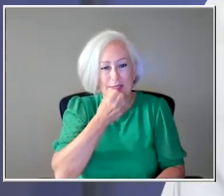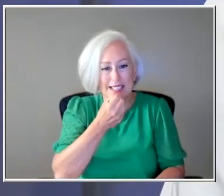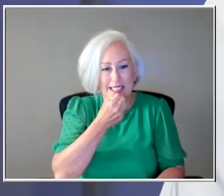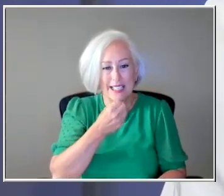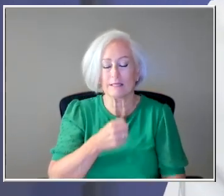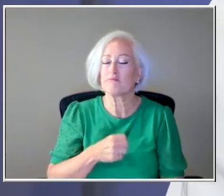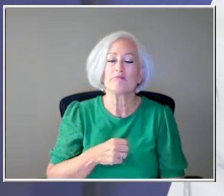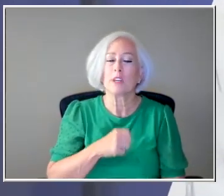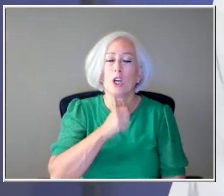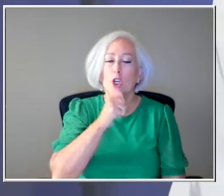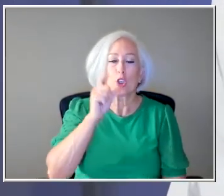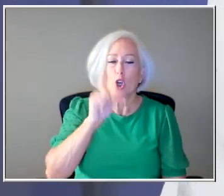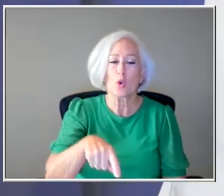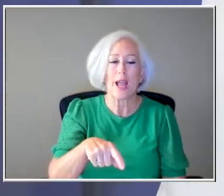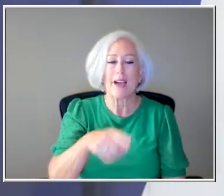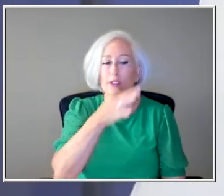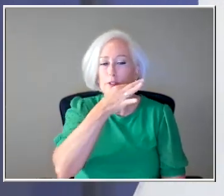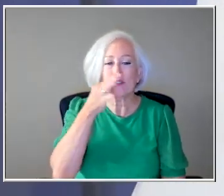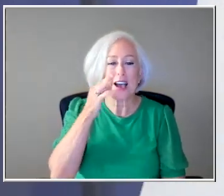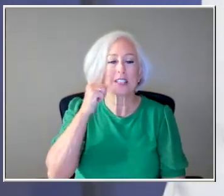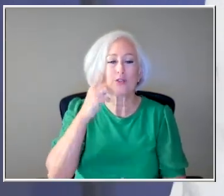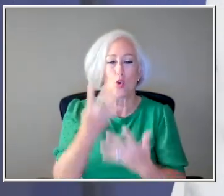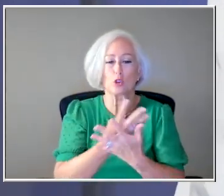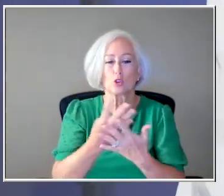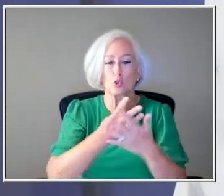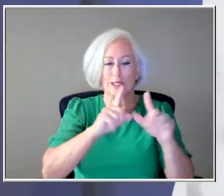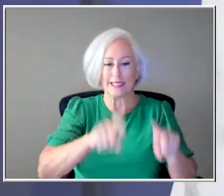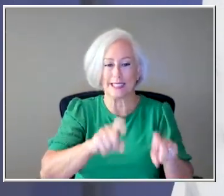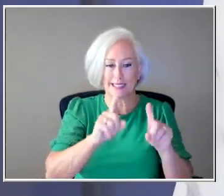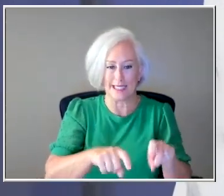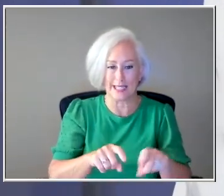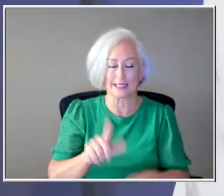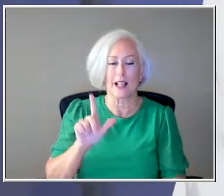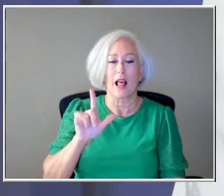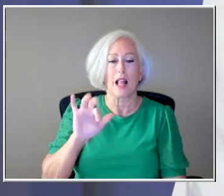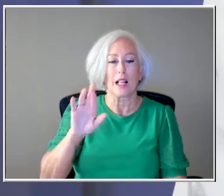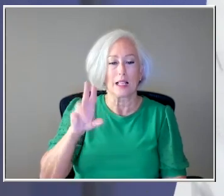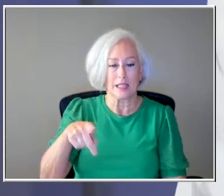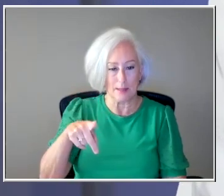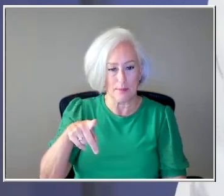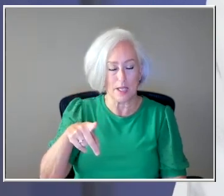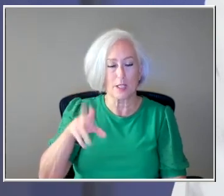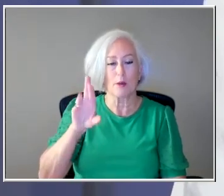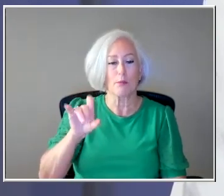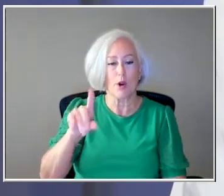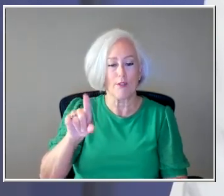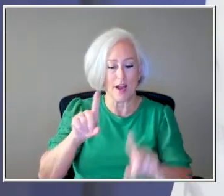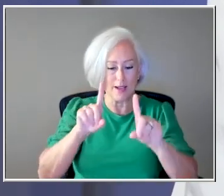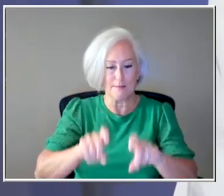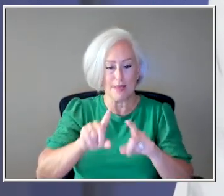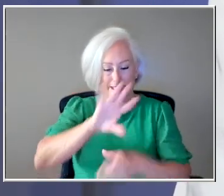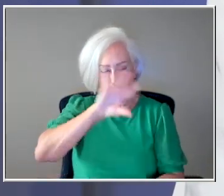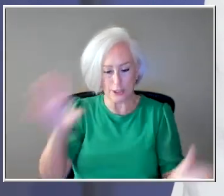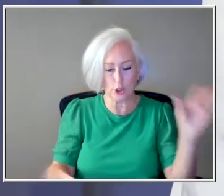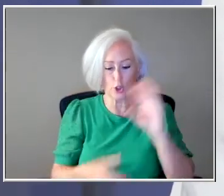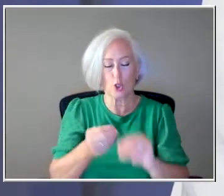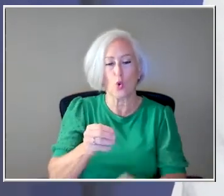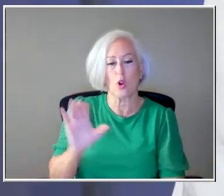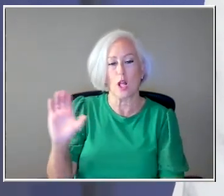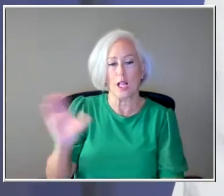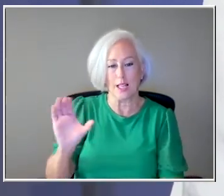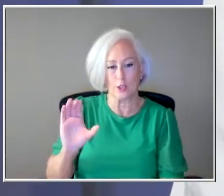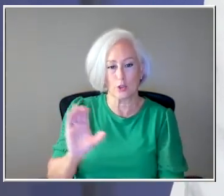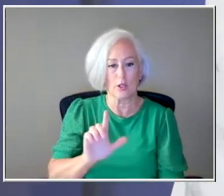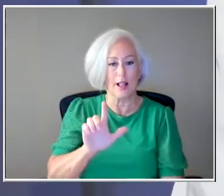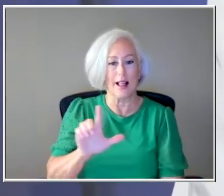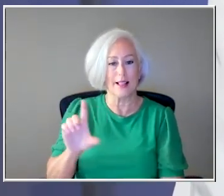for the screening test. In the lipid profile, you're measuring cholesterol, total cholesterol, LDL